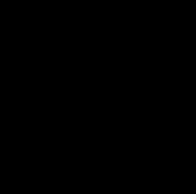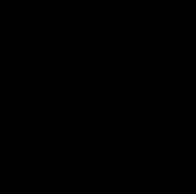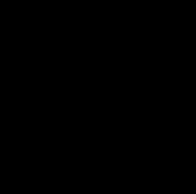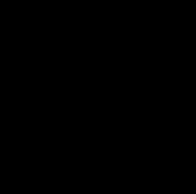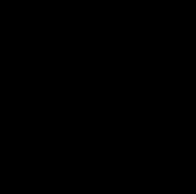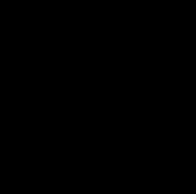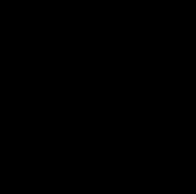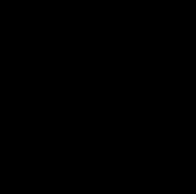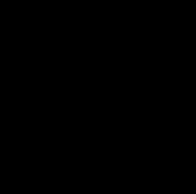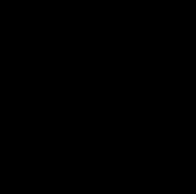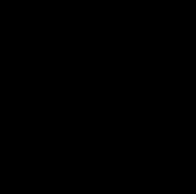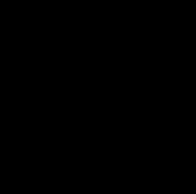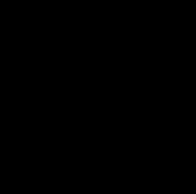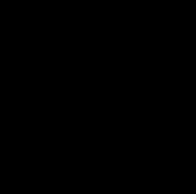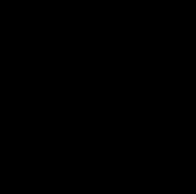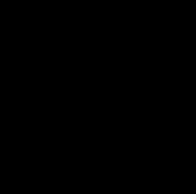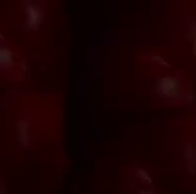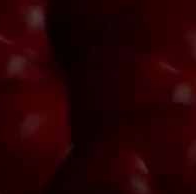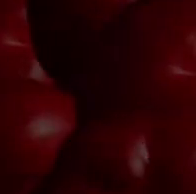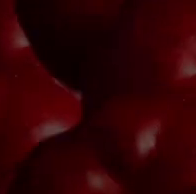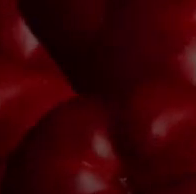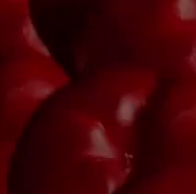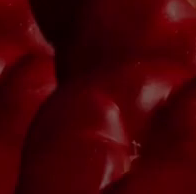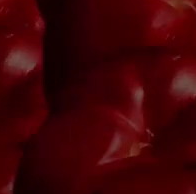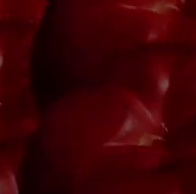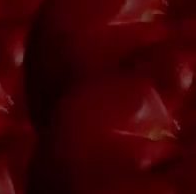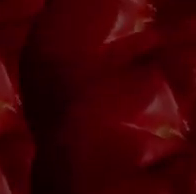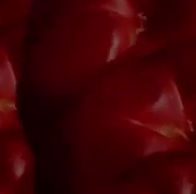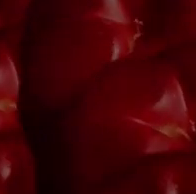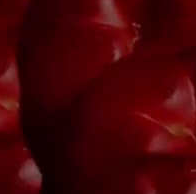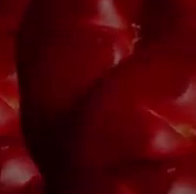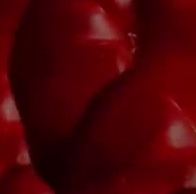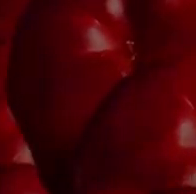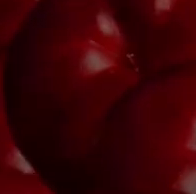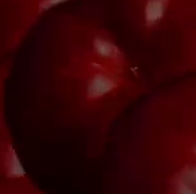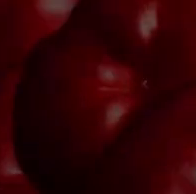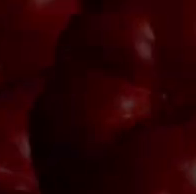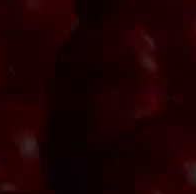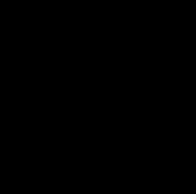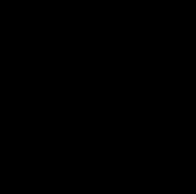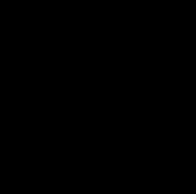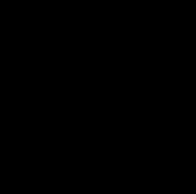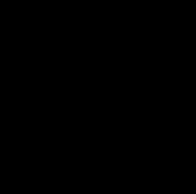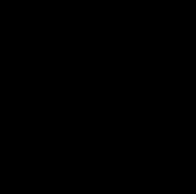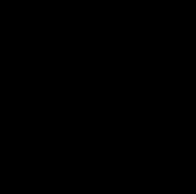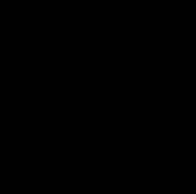Are people rehearsing, basically, how to be their own ghosts?